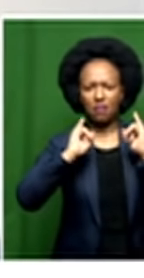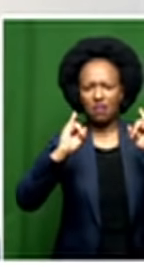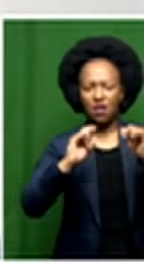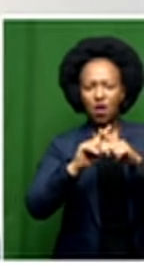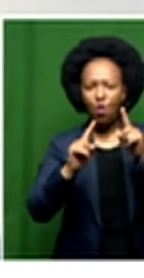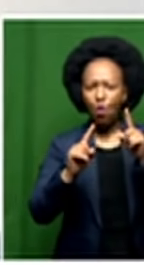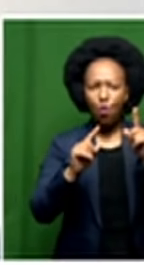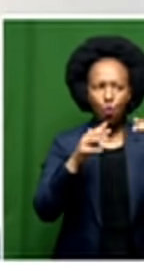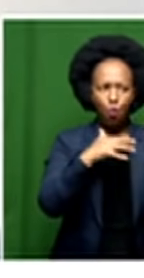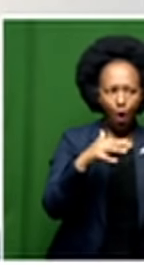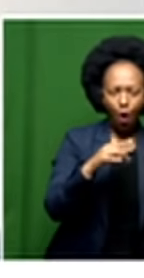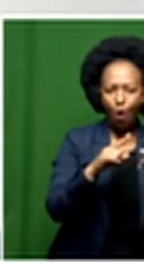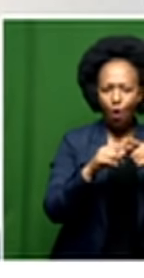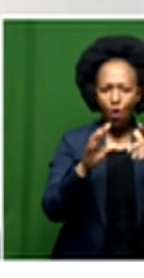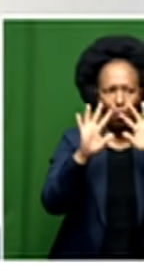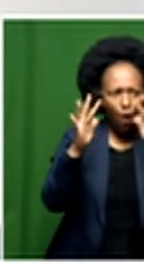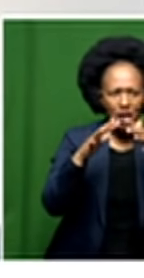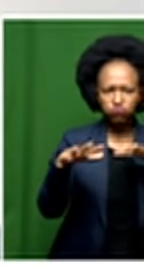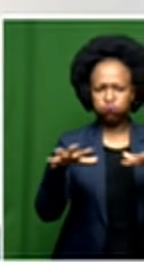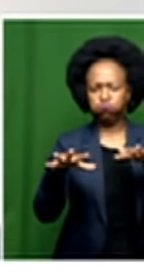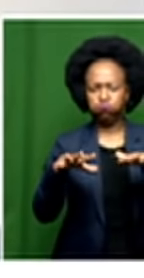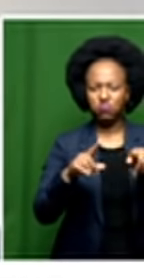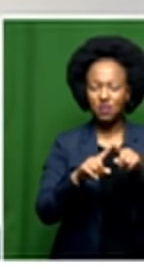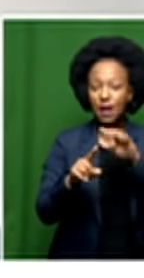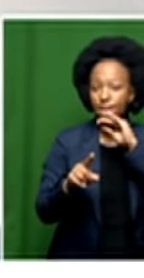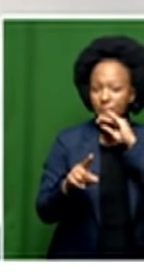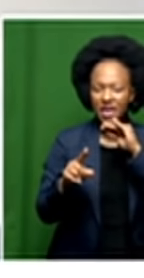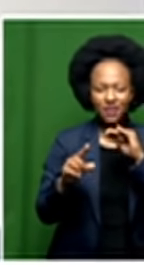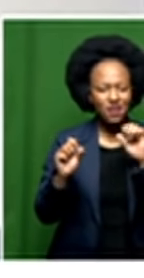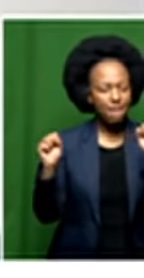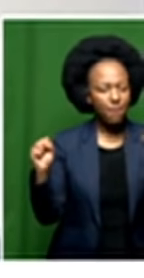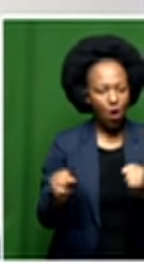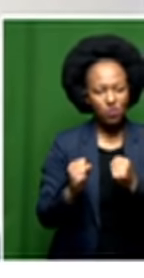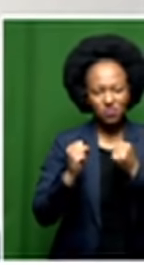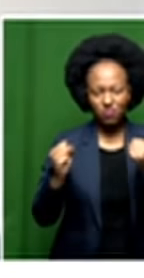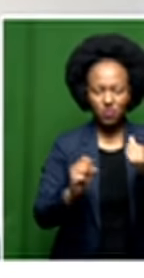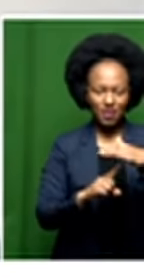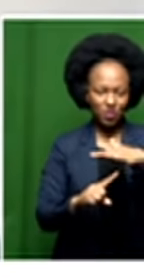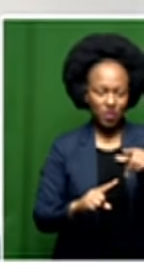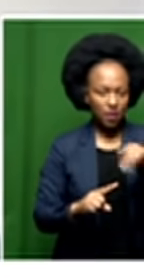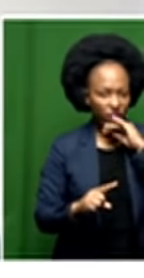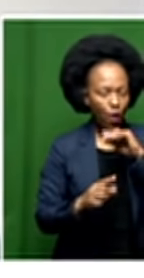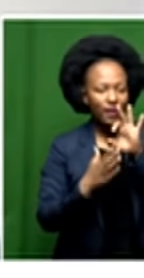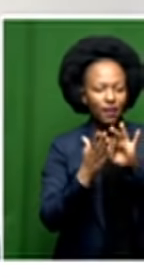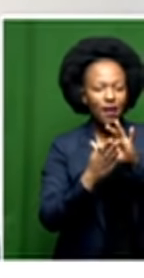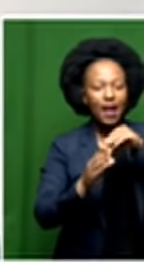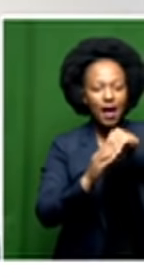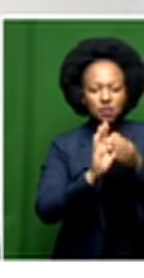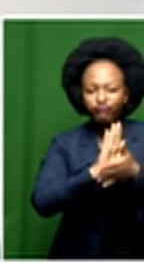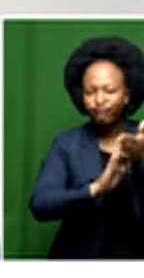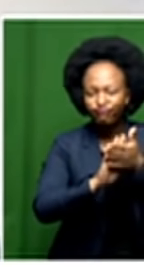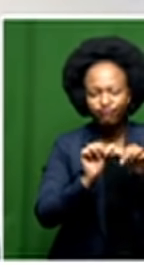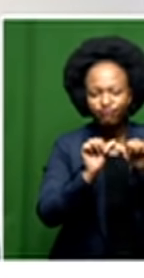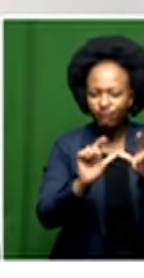and an earthquake, which would render the practicalities of holding an election impossible. What they say is that in those